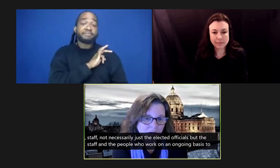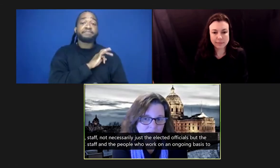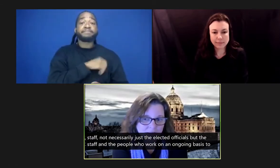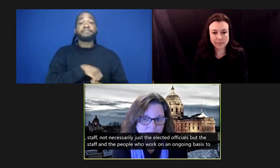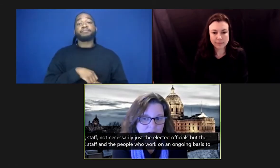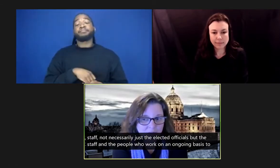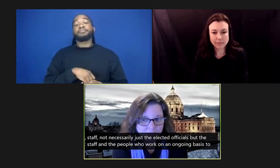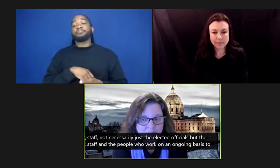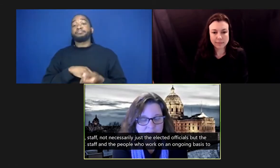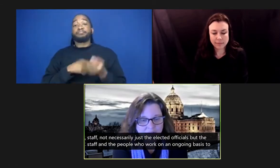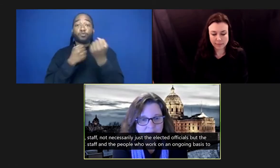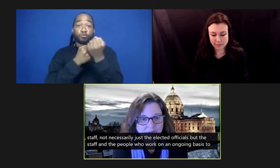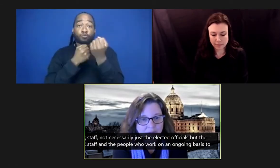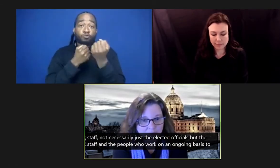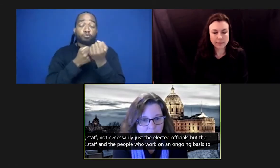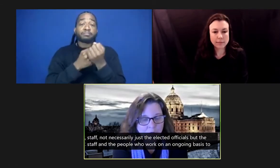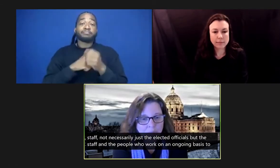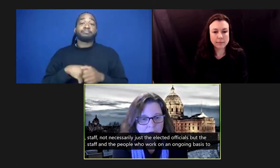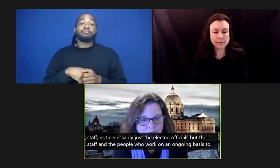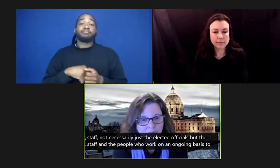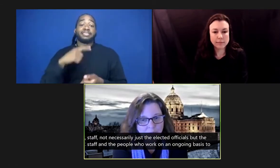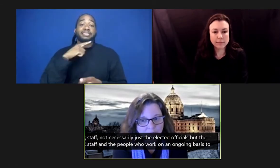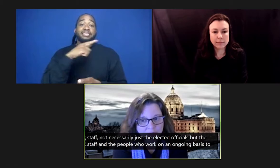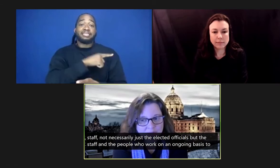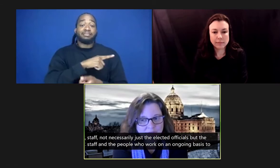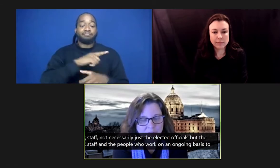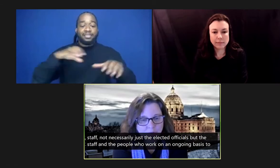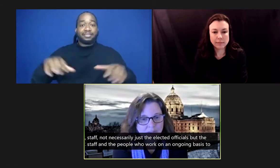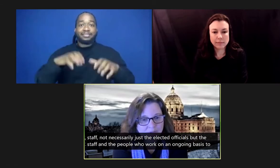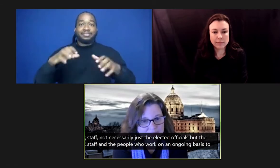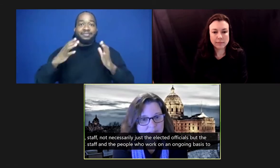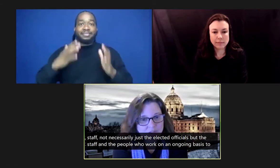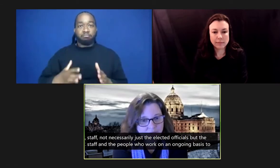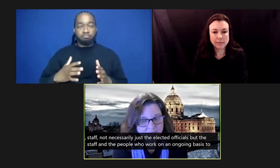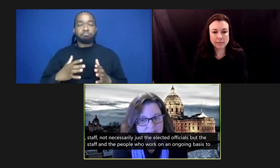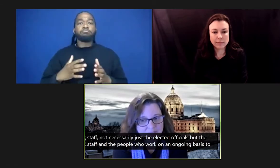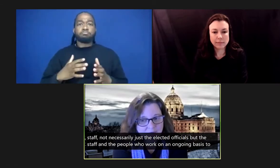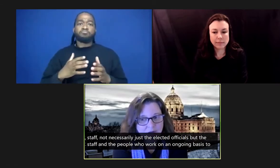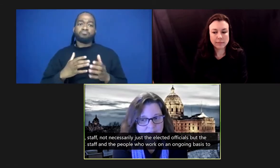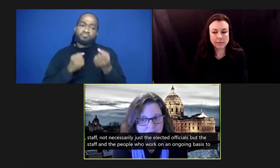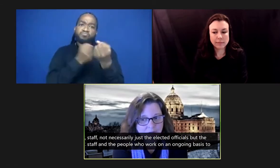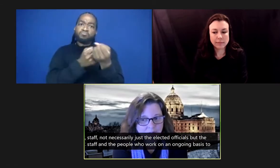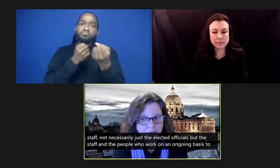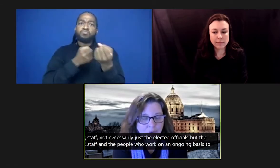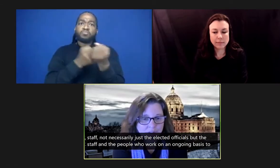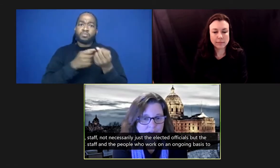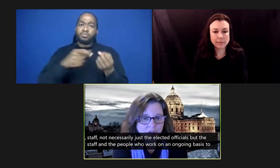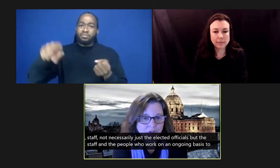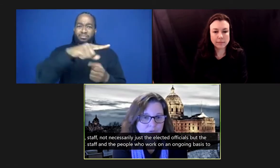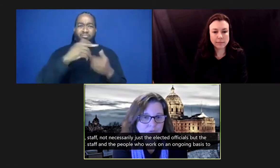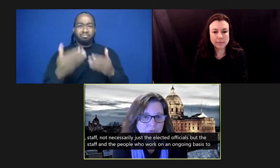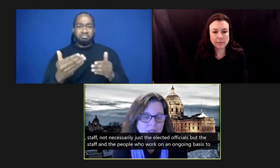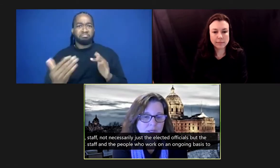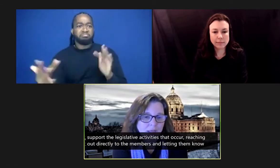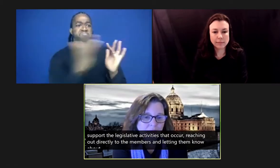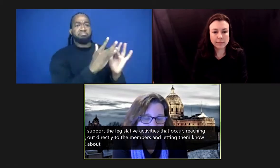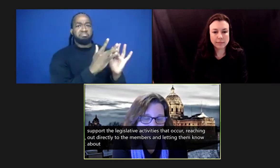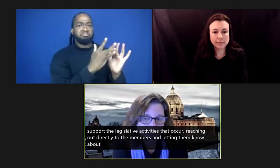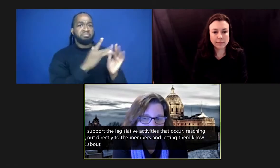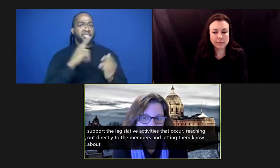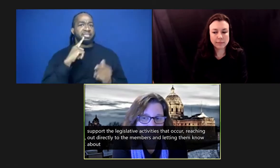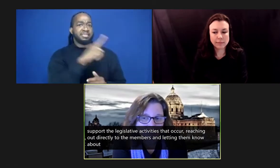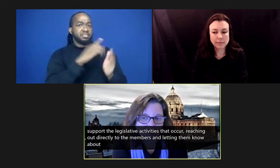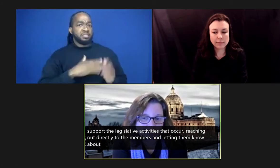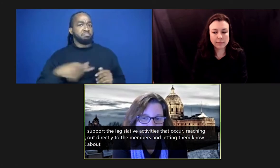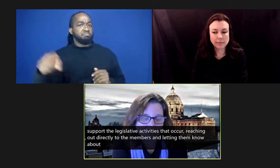out directly to the members and letting them know about the importance of supporting these things or things that are important to you as